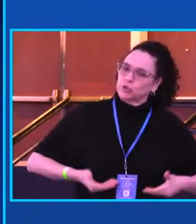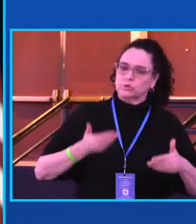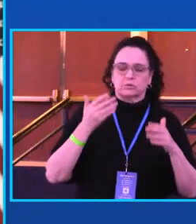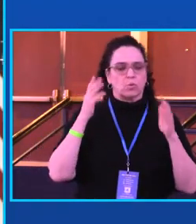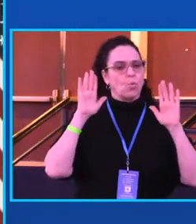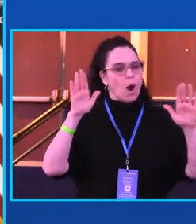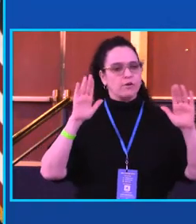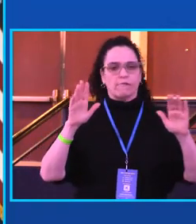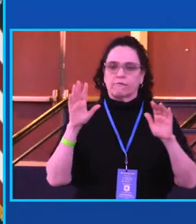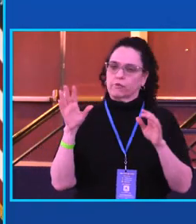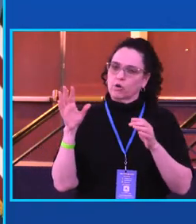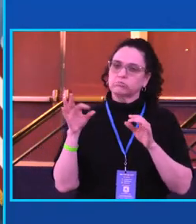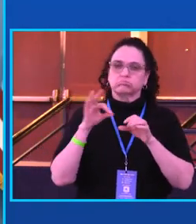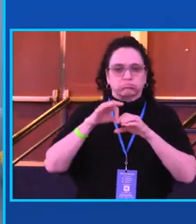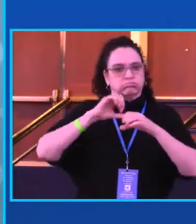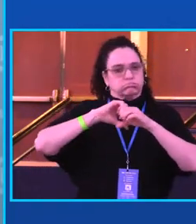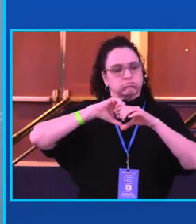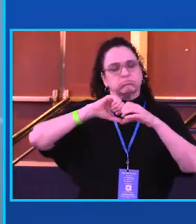first one, Rishu.